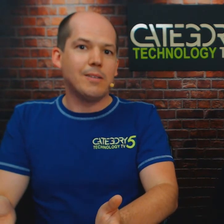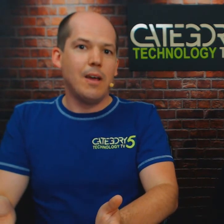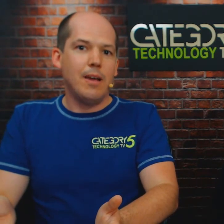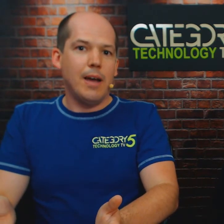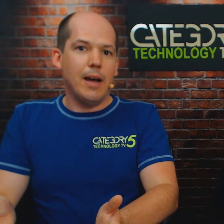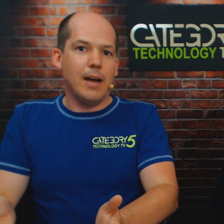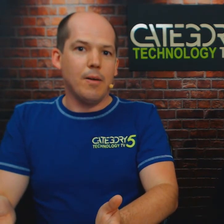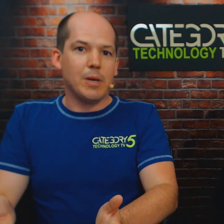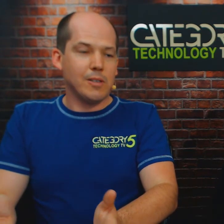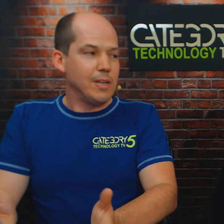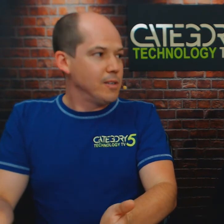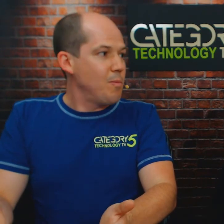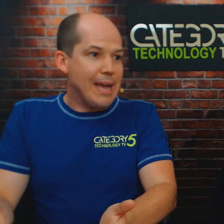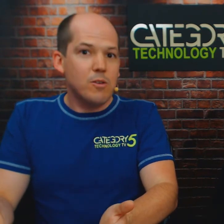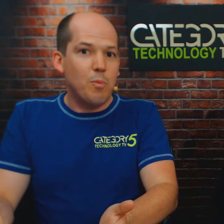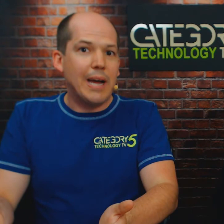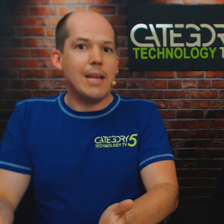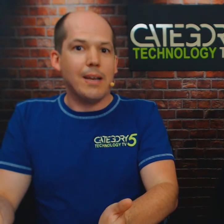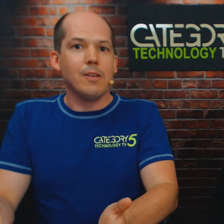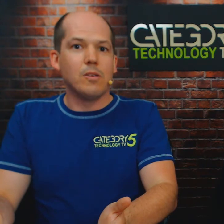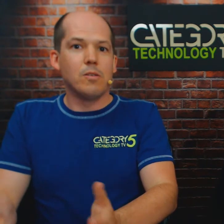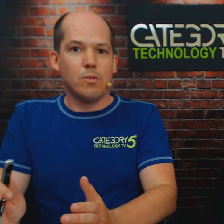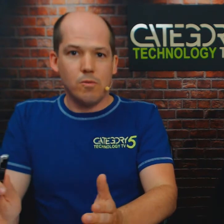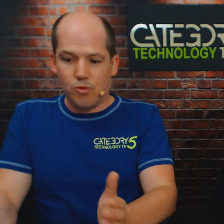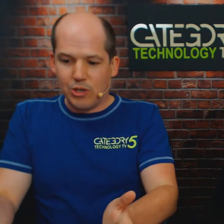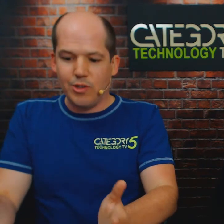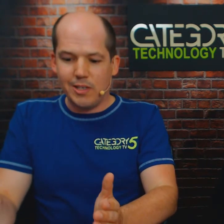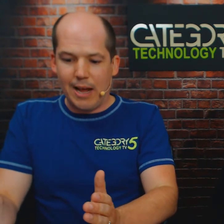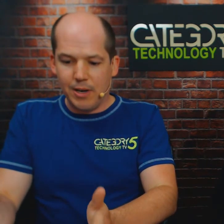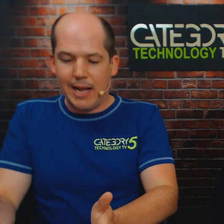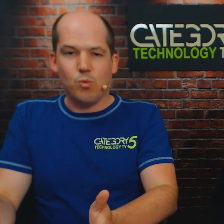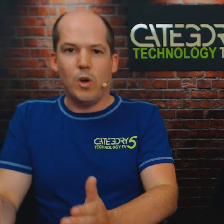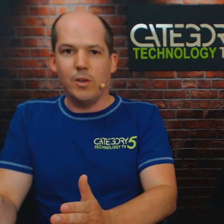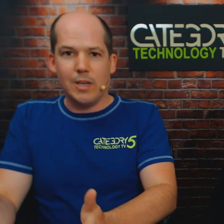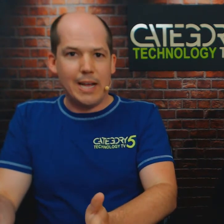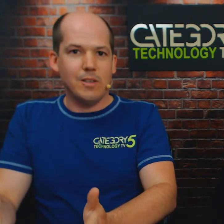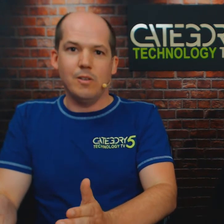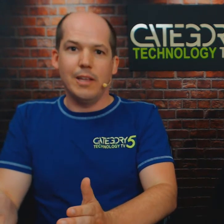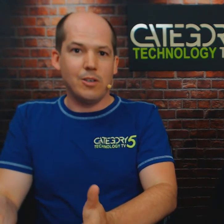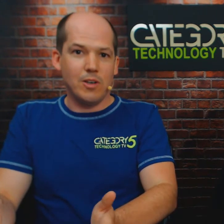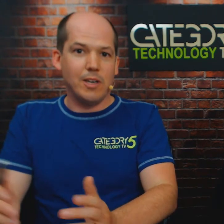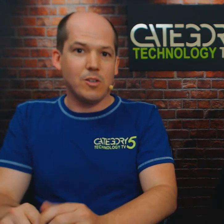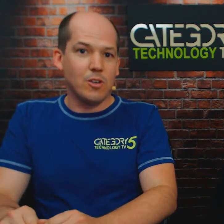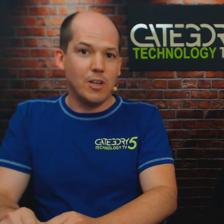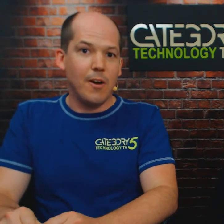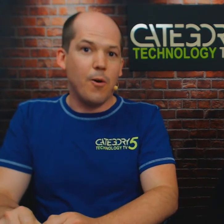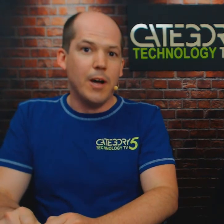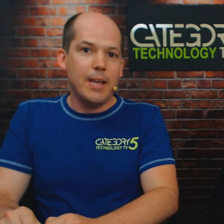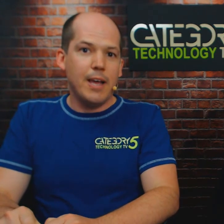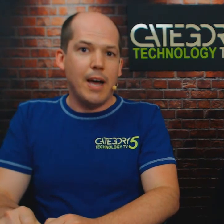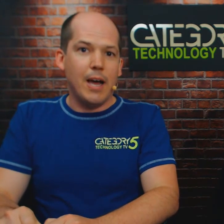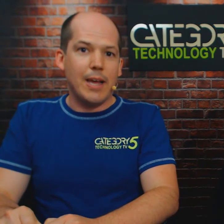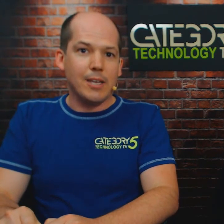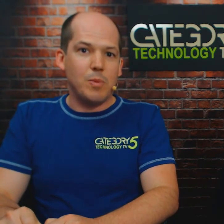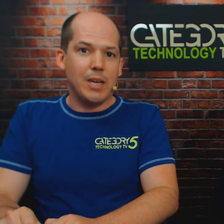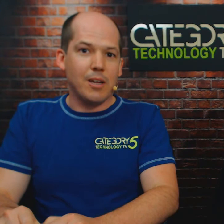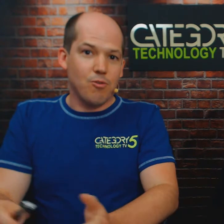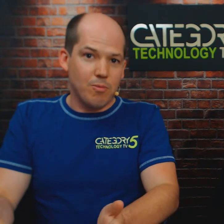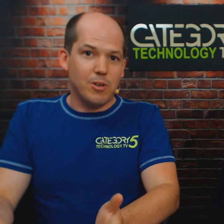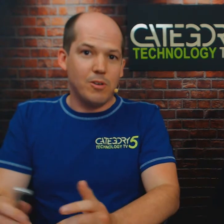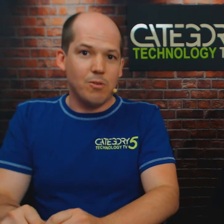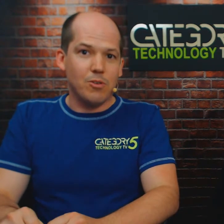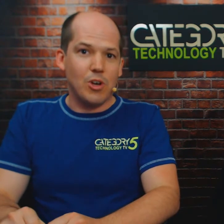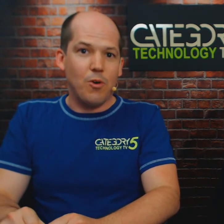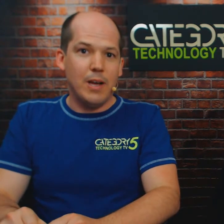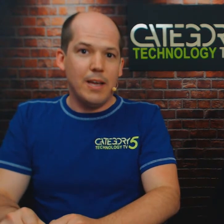whole place because it is a mess, but it is structurally sound. It has walls, it has insulation, and it's good to go, and it's being